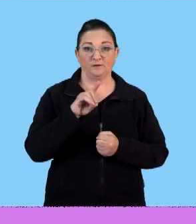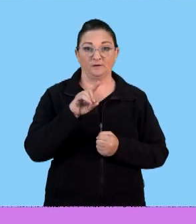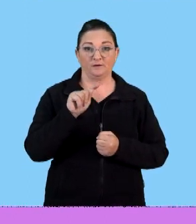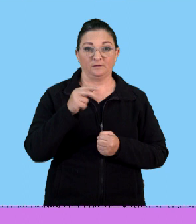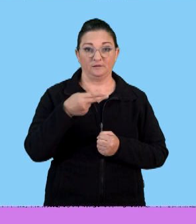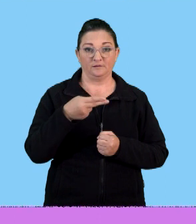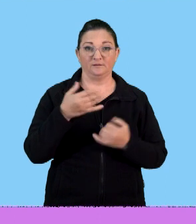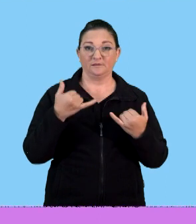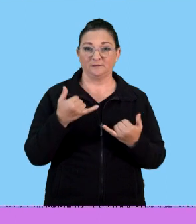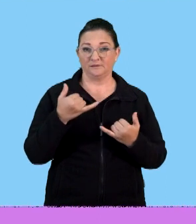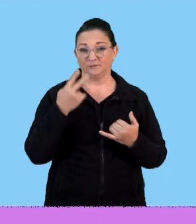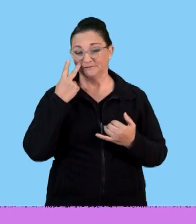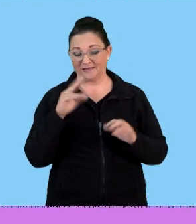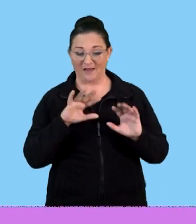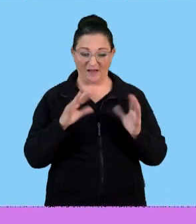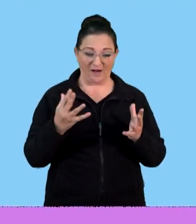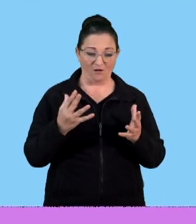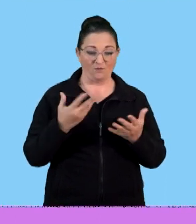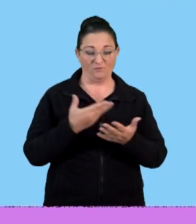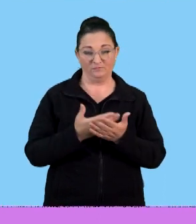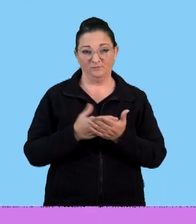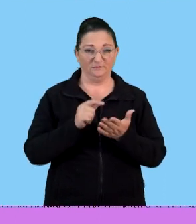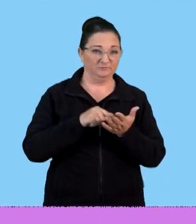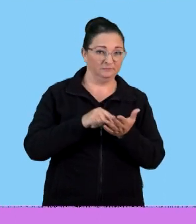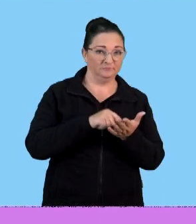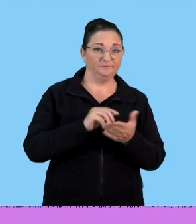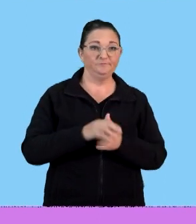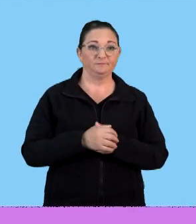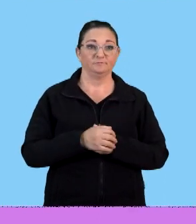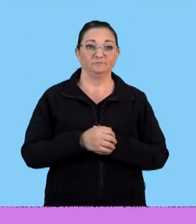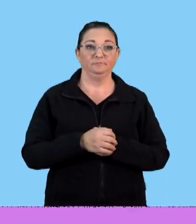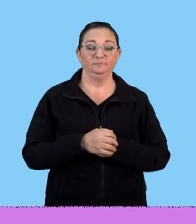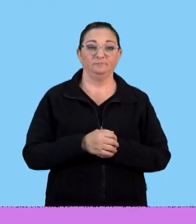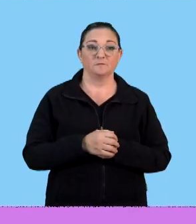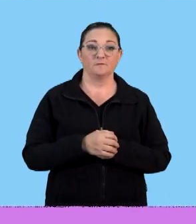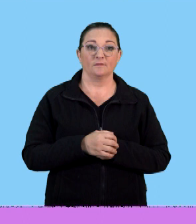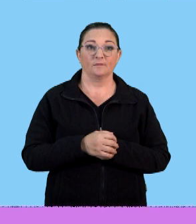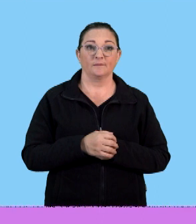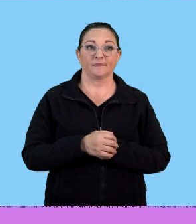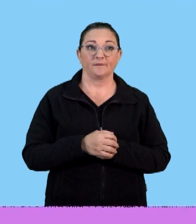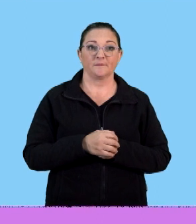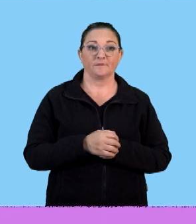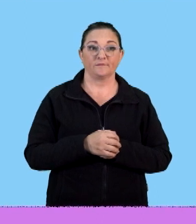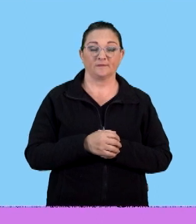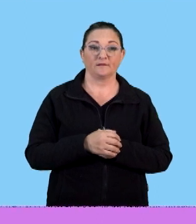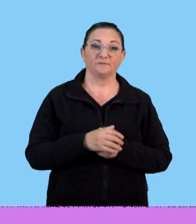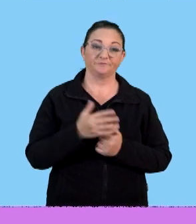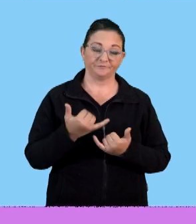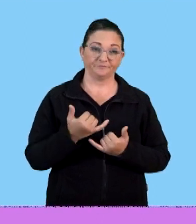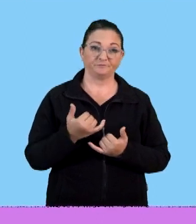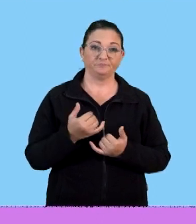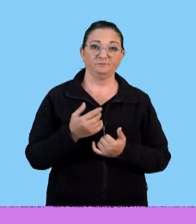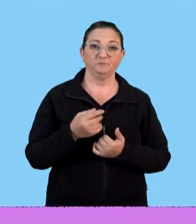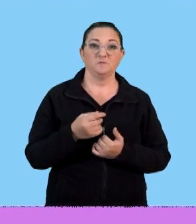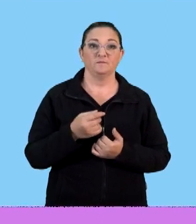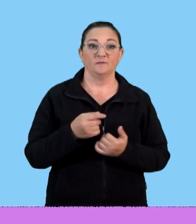width. So how will I arrive at my answer? How will I calculate what the total width is? Okay, so total width equals,